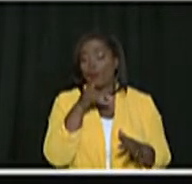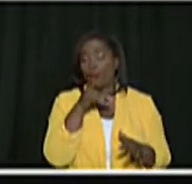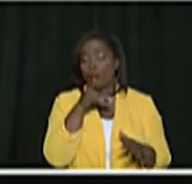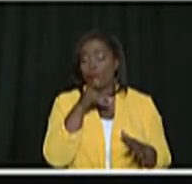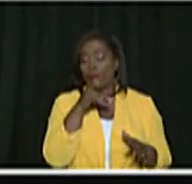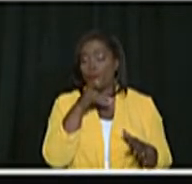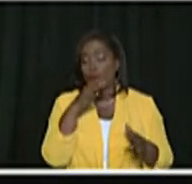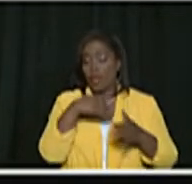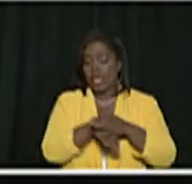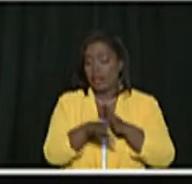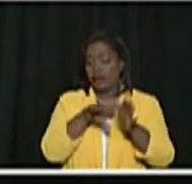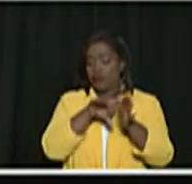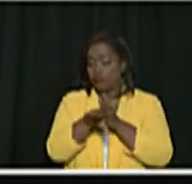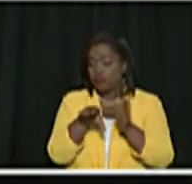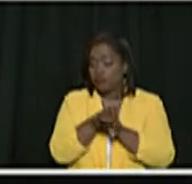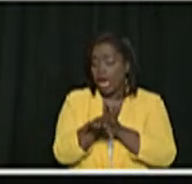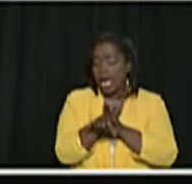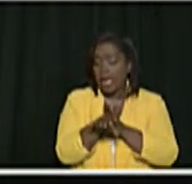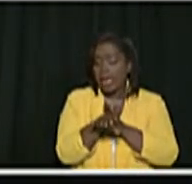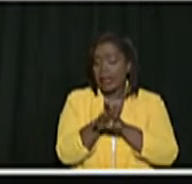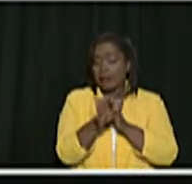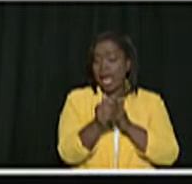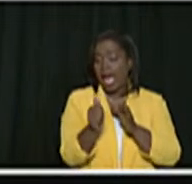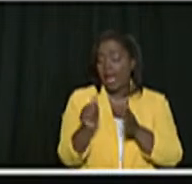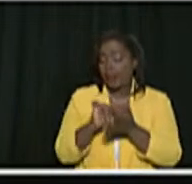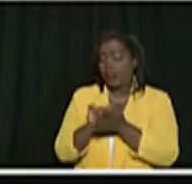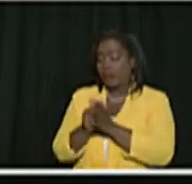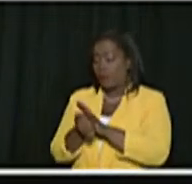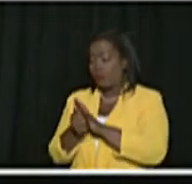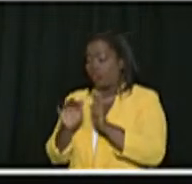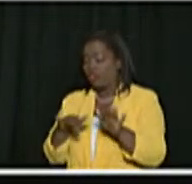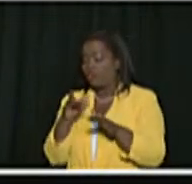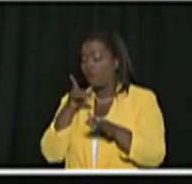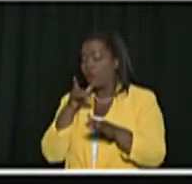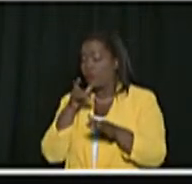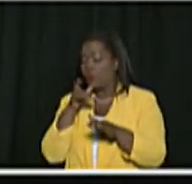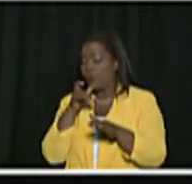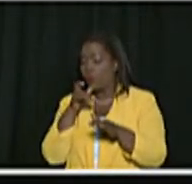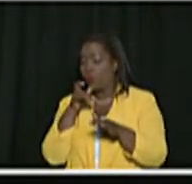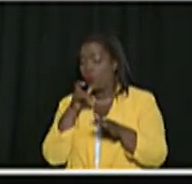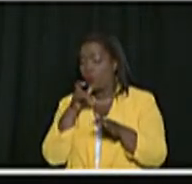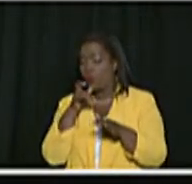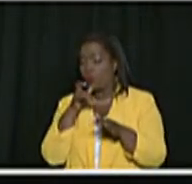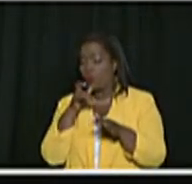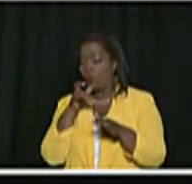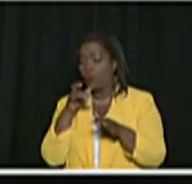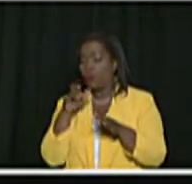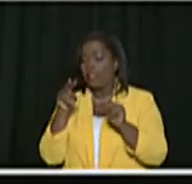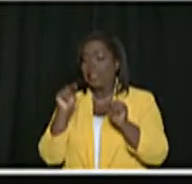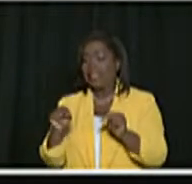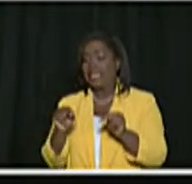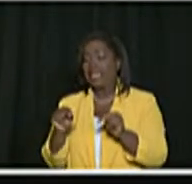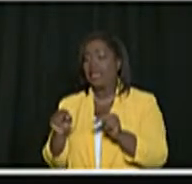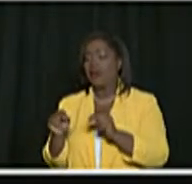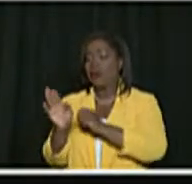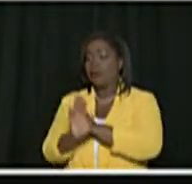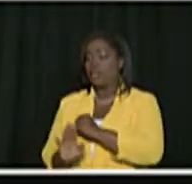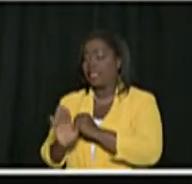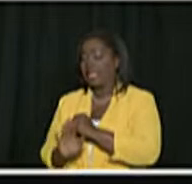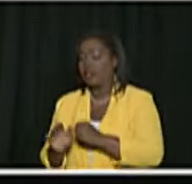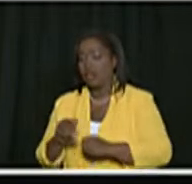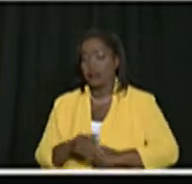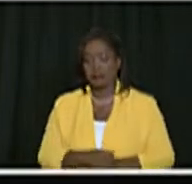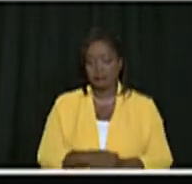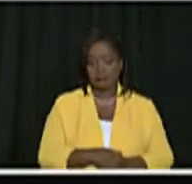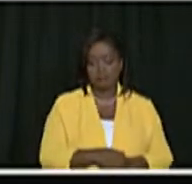and protection. So these are children who are at severe risk of committing an offense, or some might have had some minor infractions.